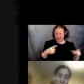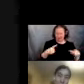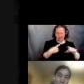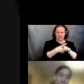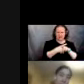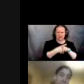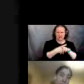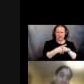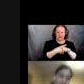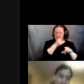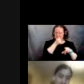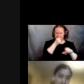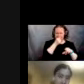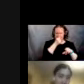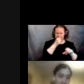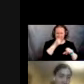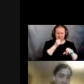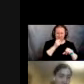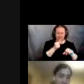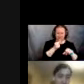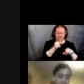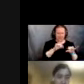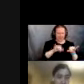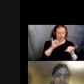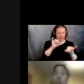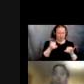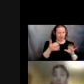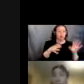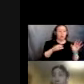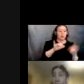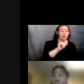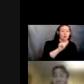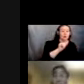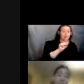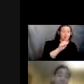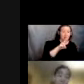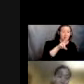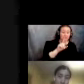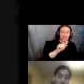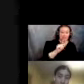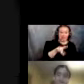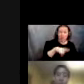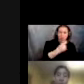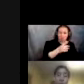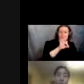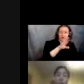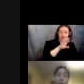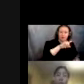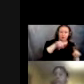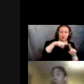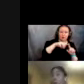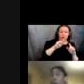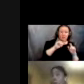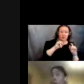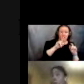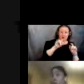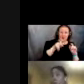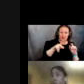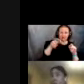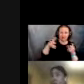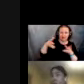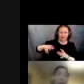most mixed families. You know, for example, the Yasudas, only Frank went to Minidoka. The rest of his family was allowed to stay home, even